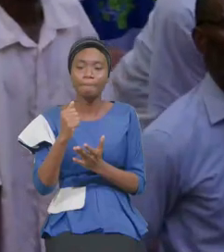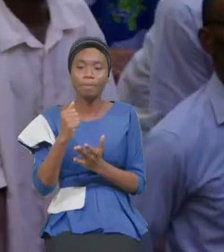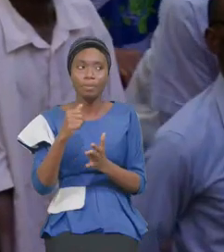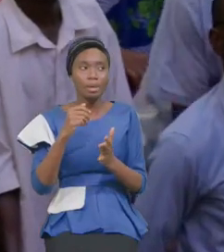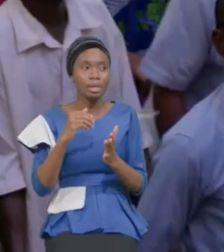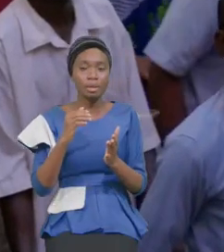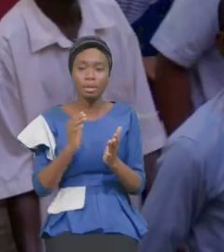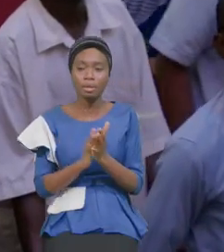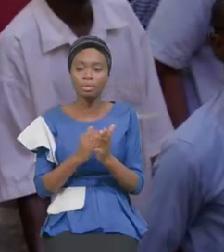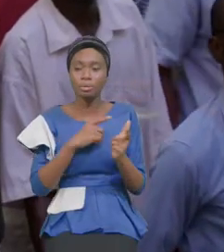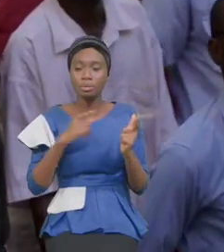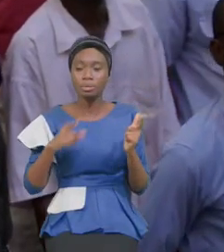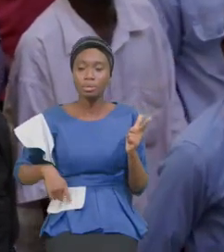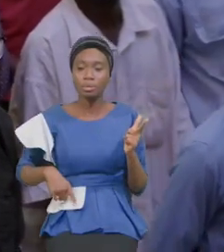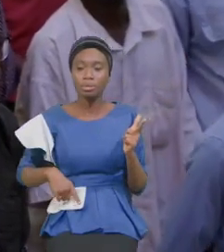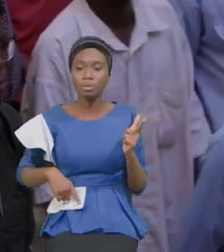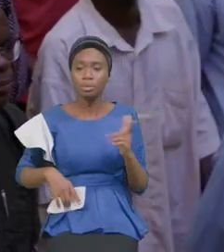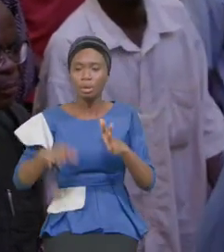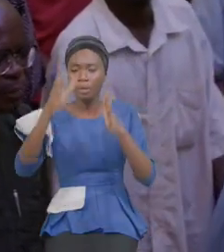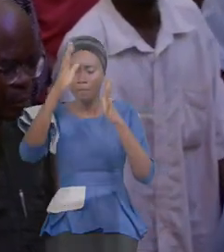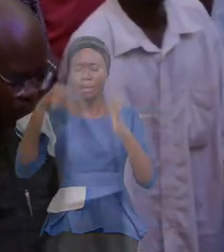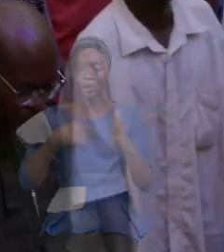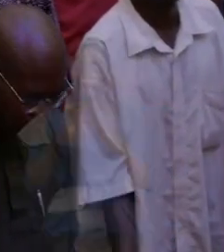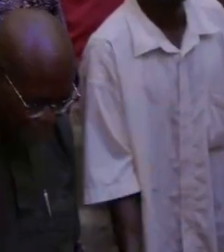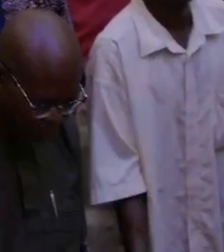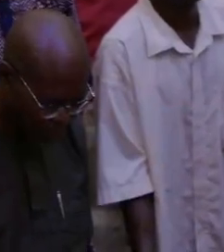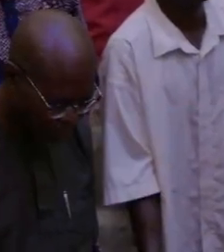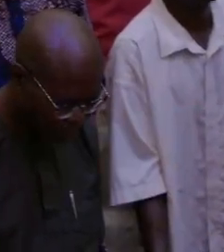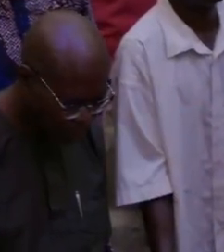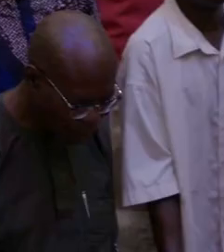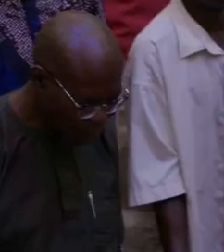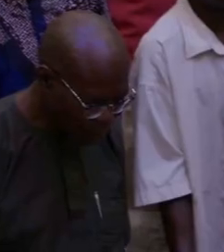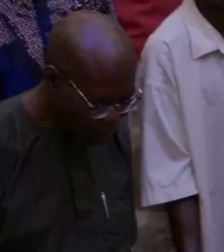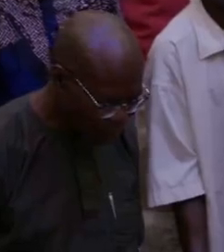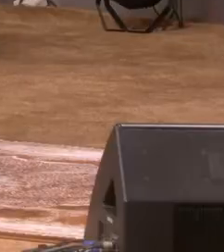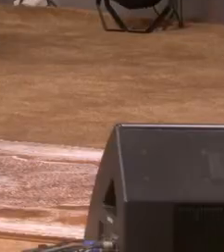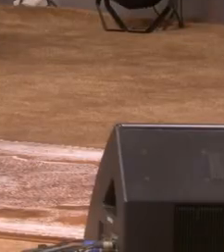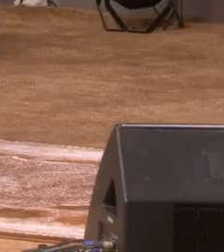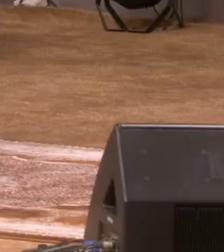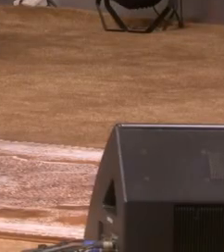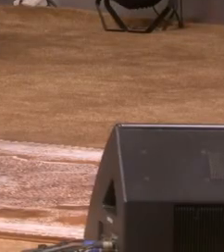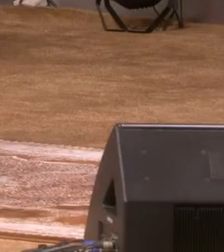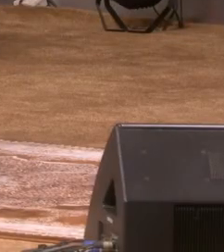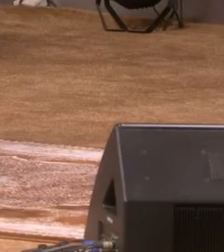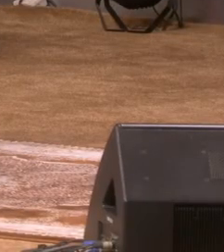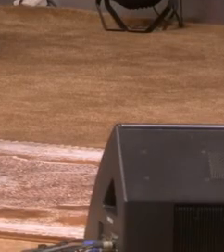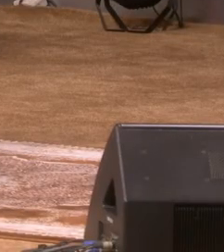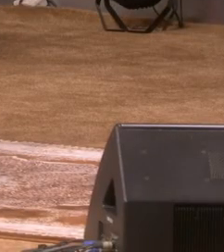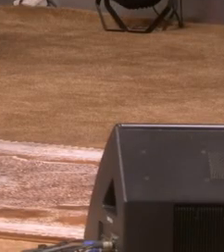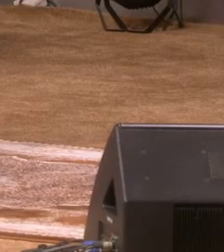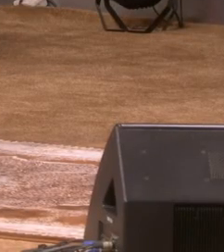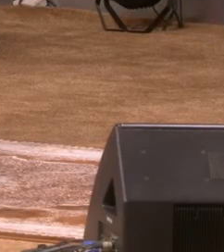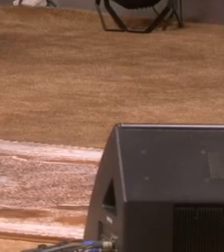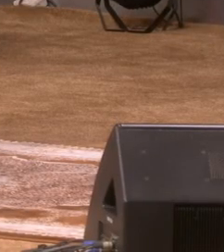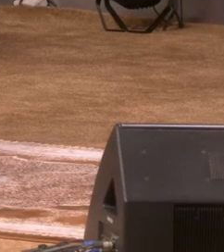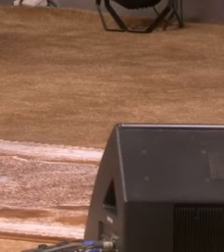Praise the Lord. Father, we thank you for our Bible study tonight. Thank you for your goodness. Thank you for your